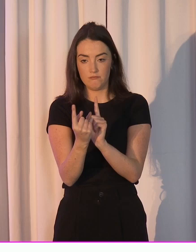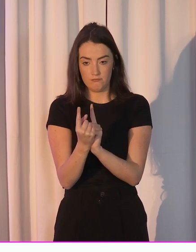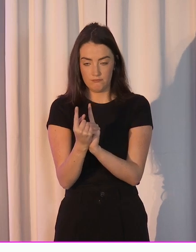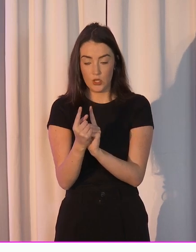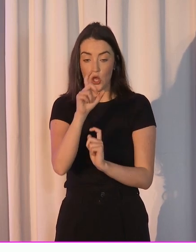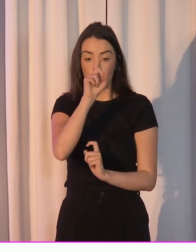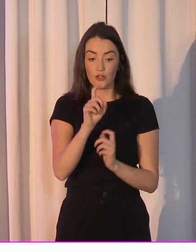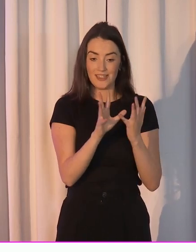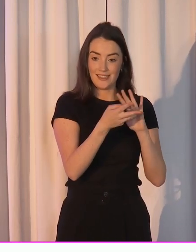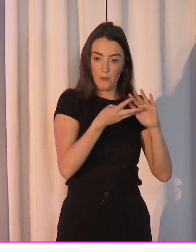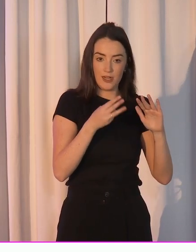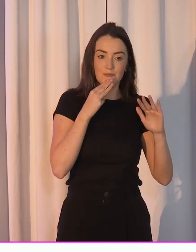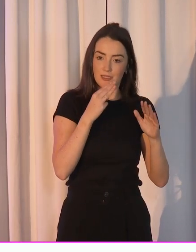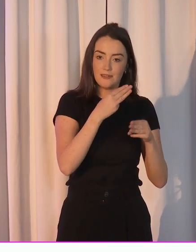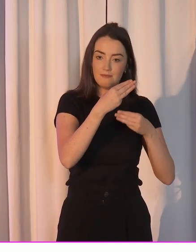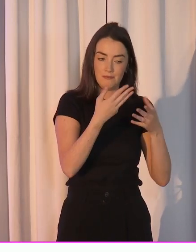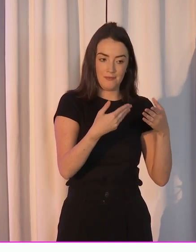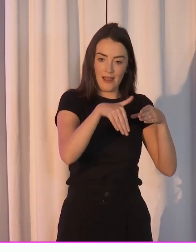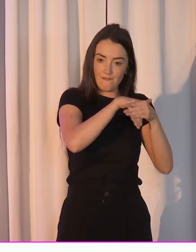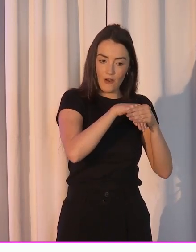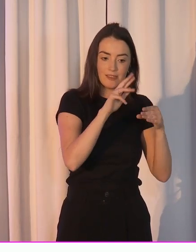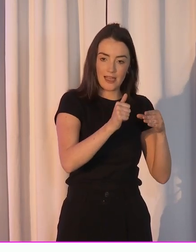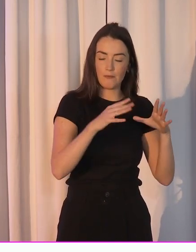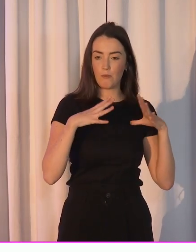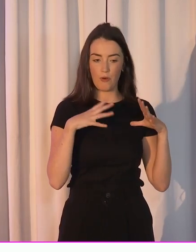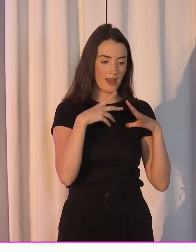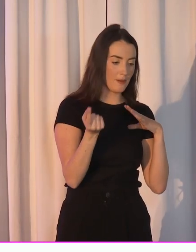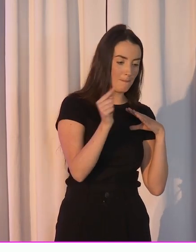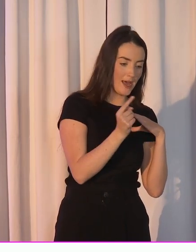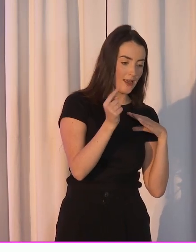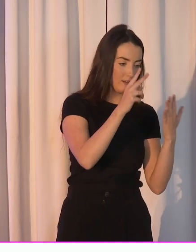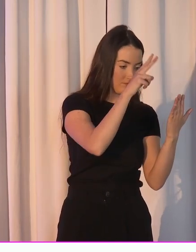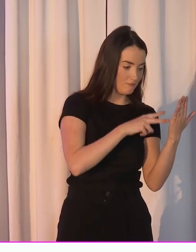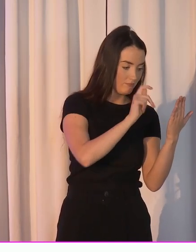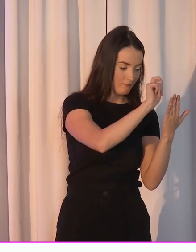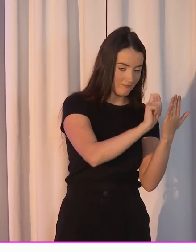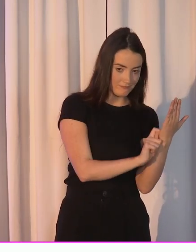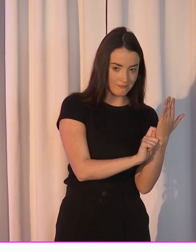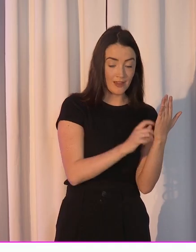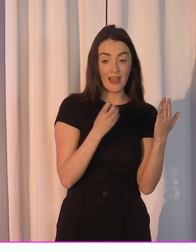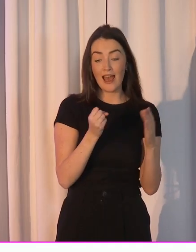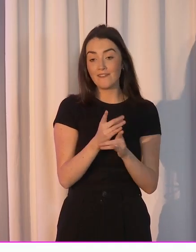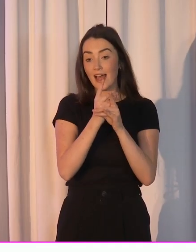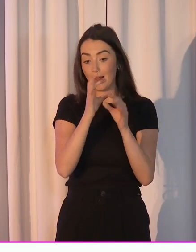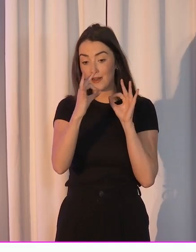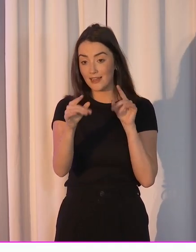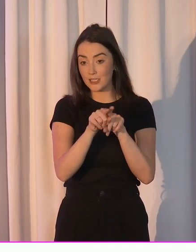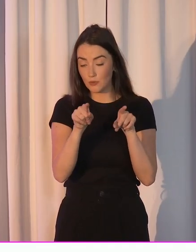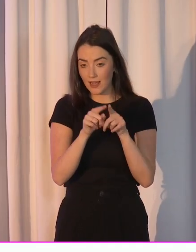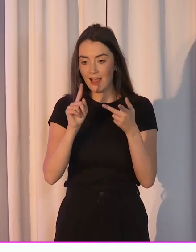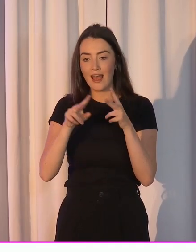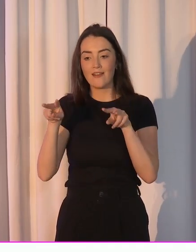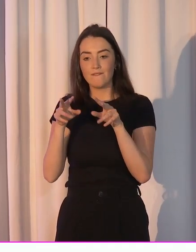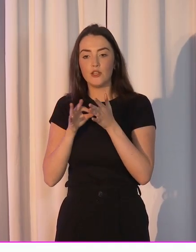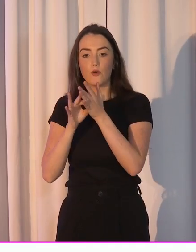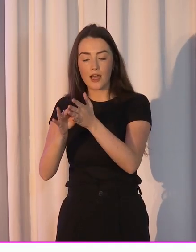10 weeks, allowing participants to take breaks and to return later. We also had a helpline and a video guide with captions